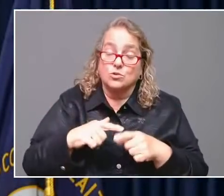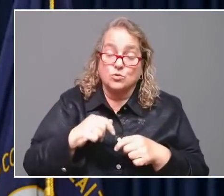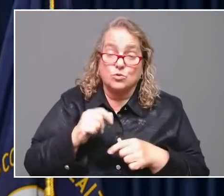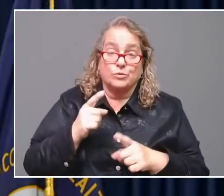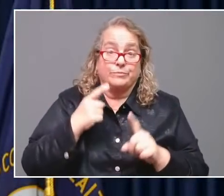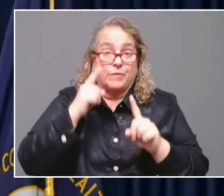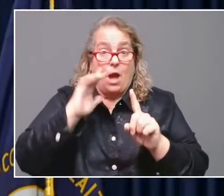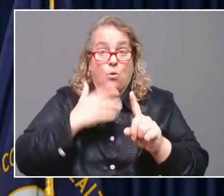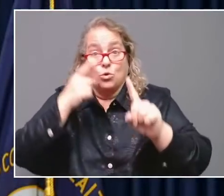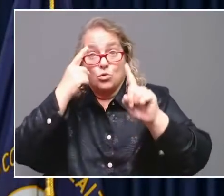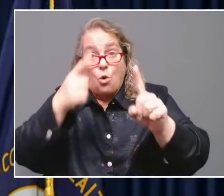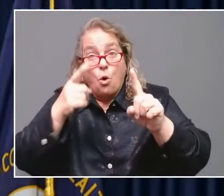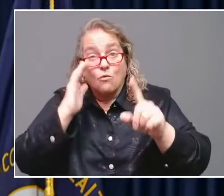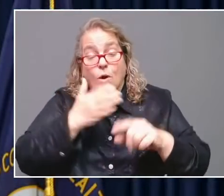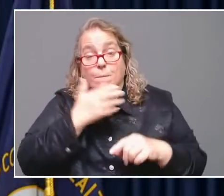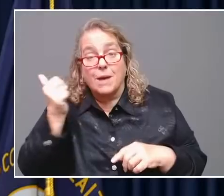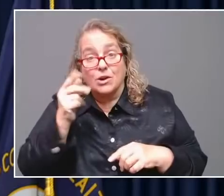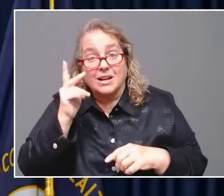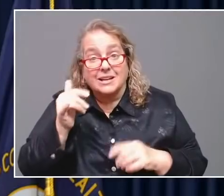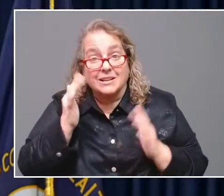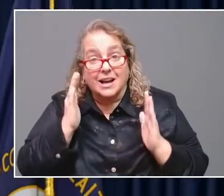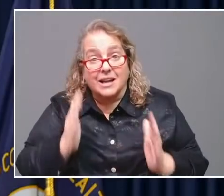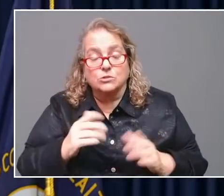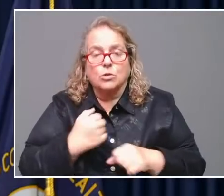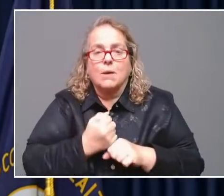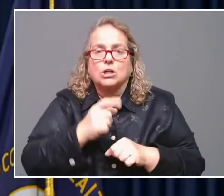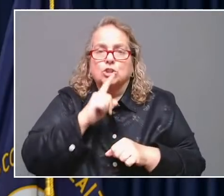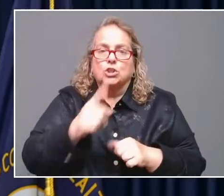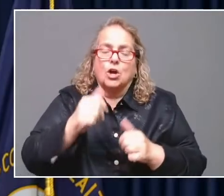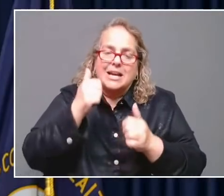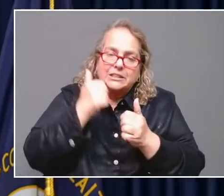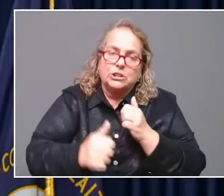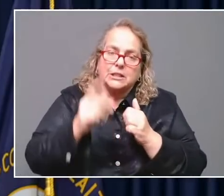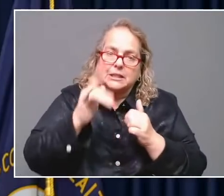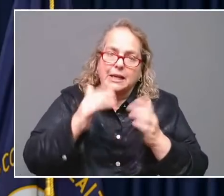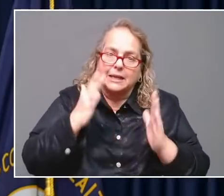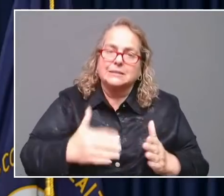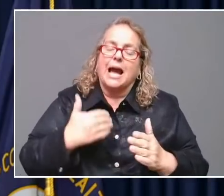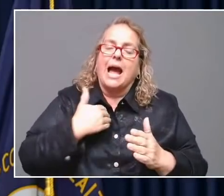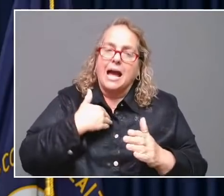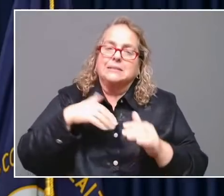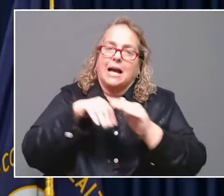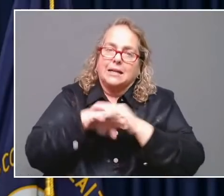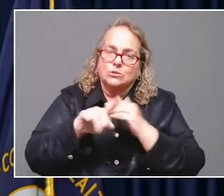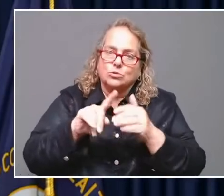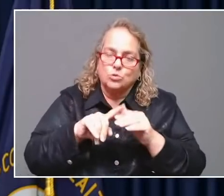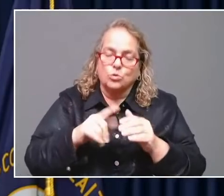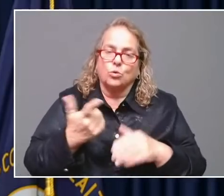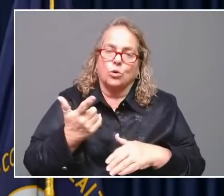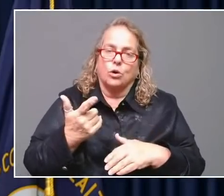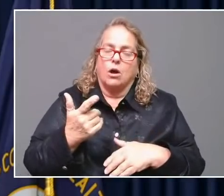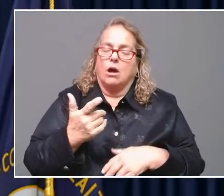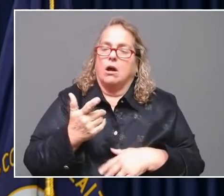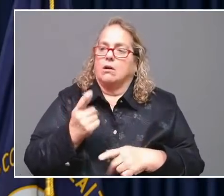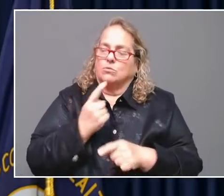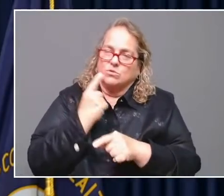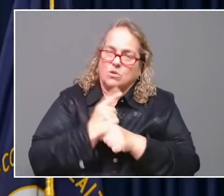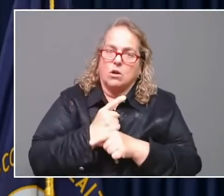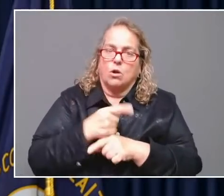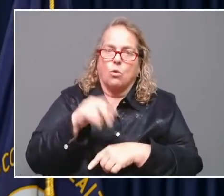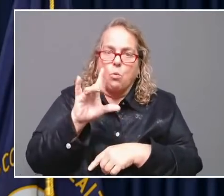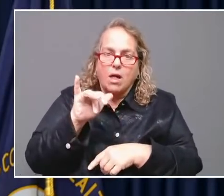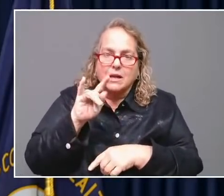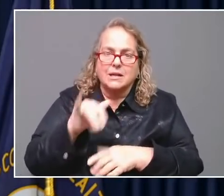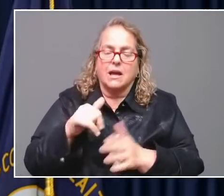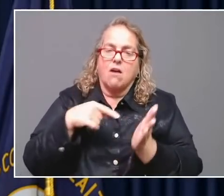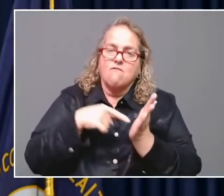every Kentuckian is to make sure every Kentuckian has access to quality and affordable health care. The program is a major